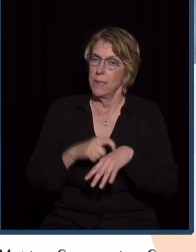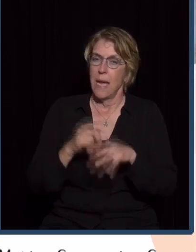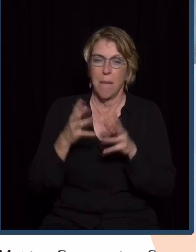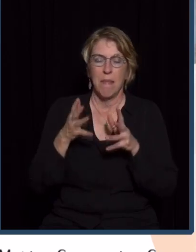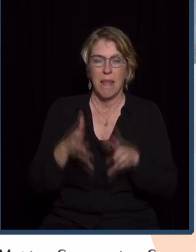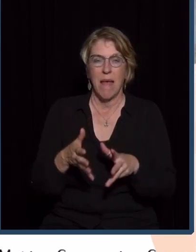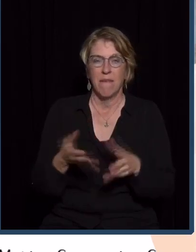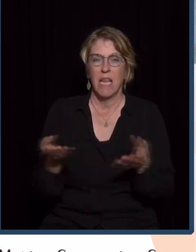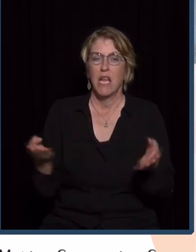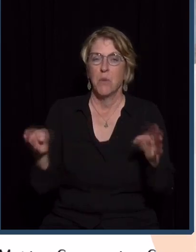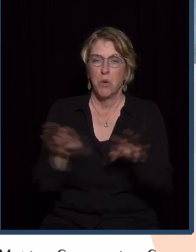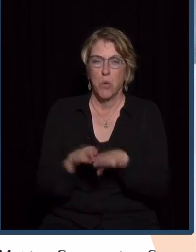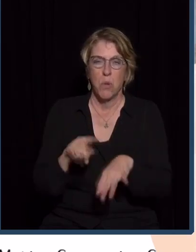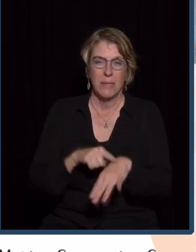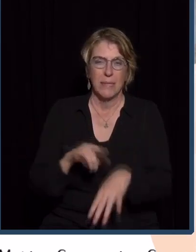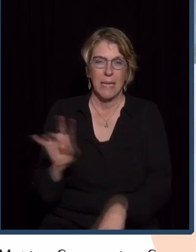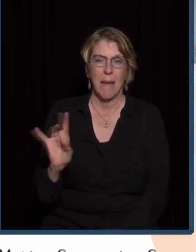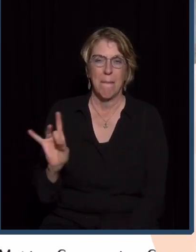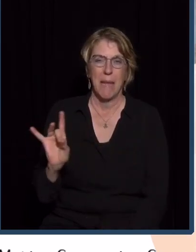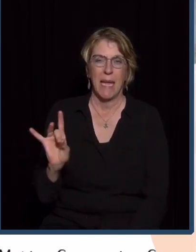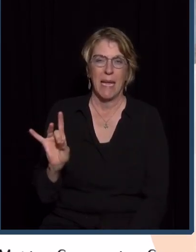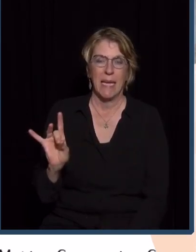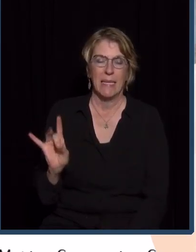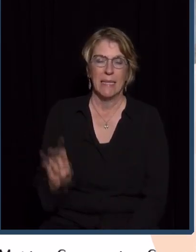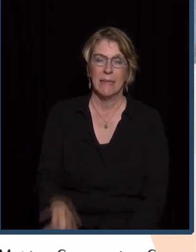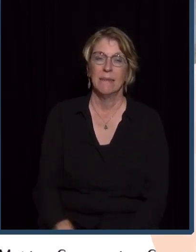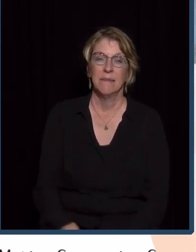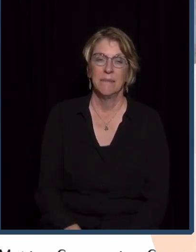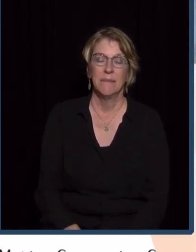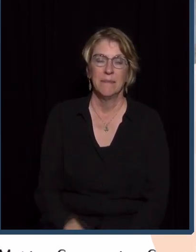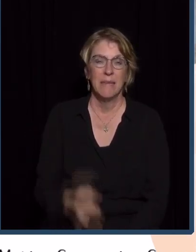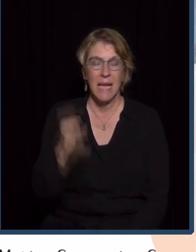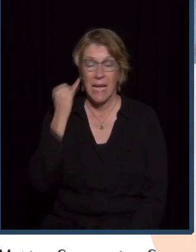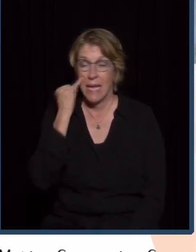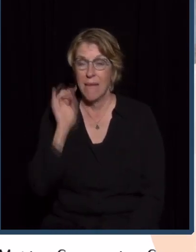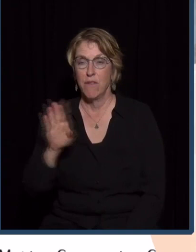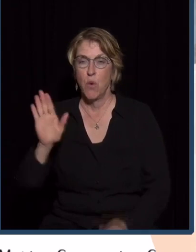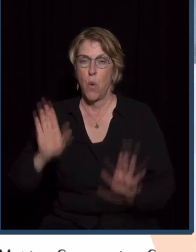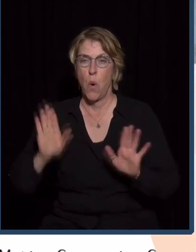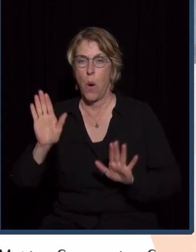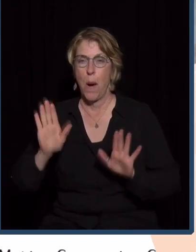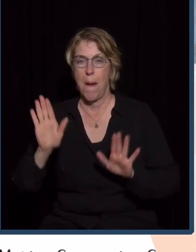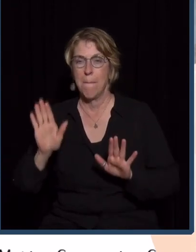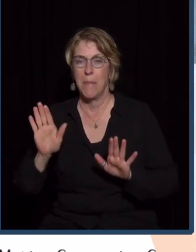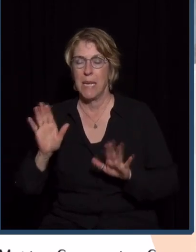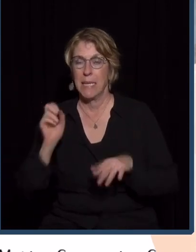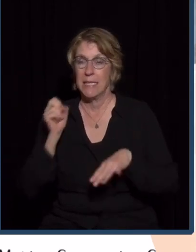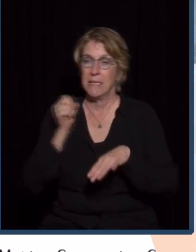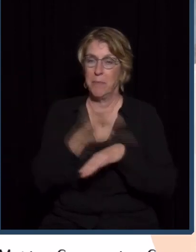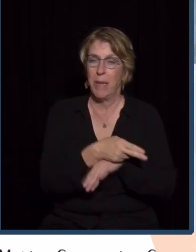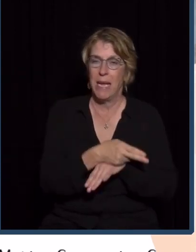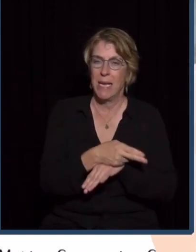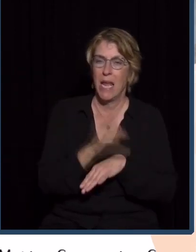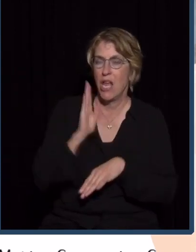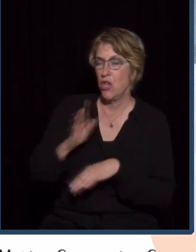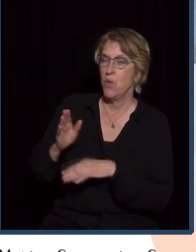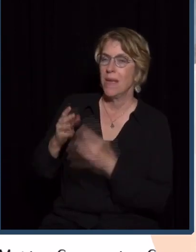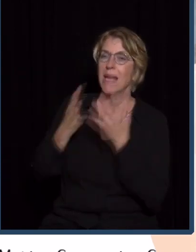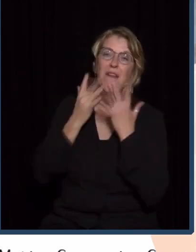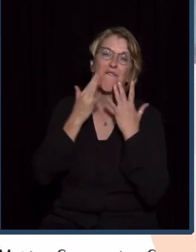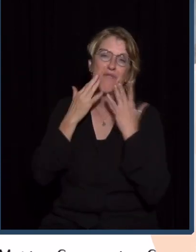it closes at 8 p.m. sharp. And if you are outbid, you will be receiving a text message. It's a friendly text